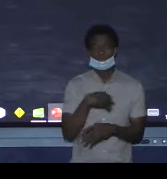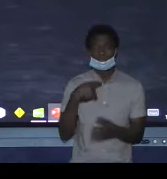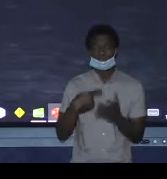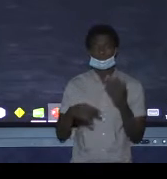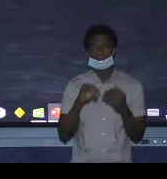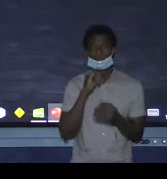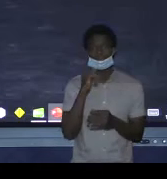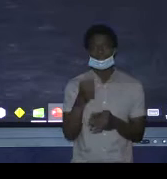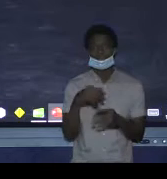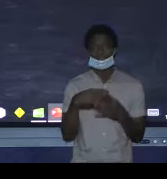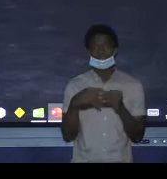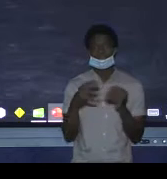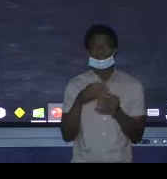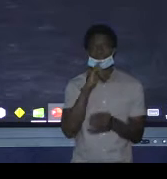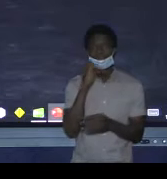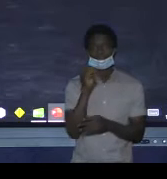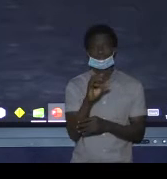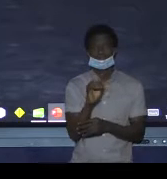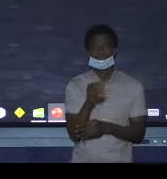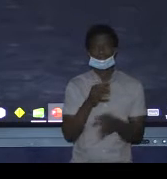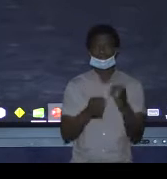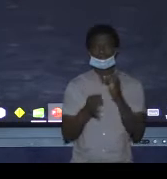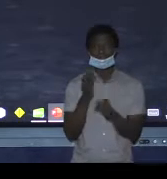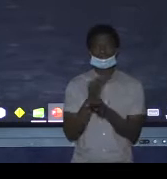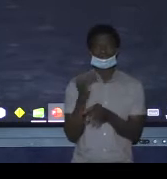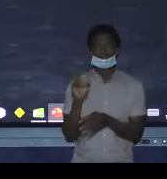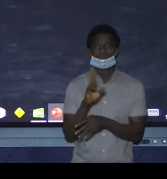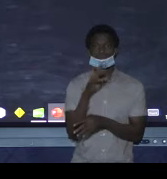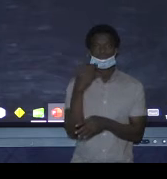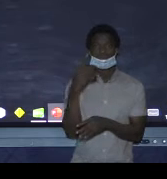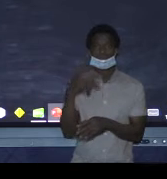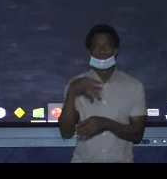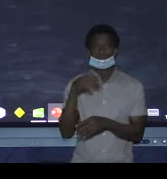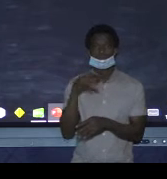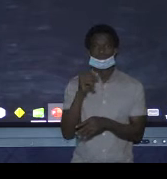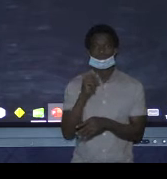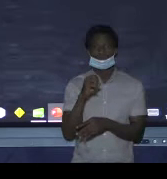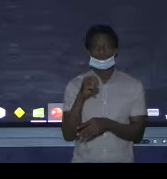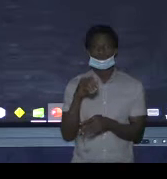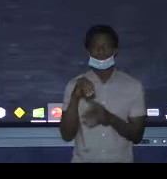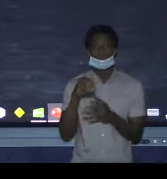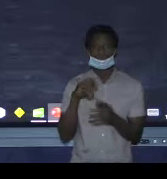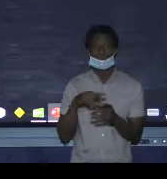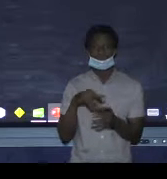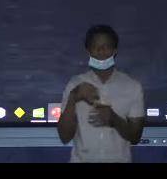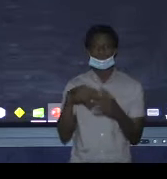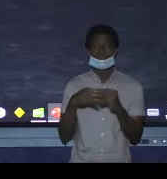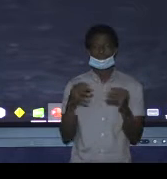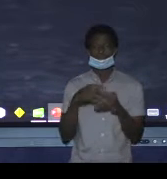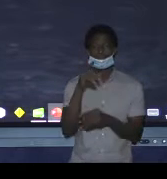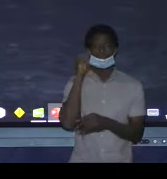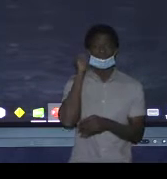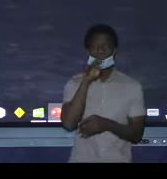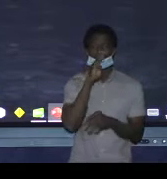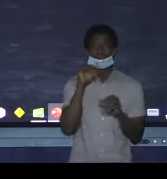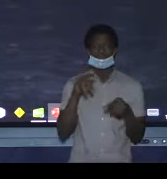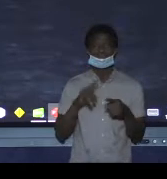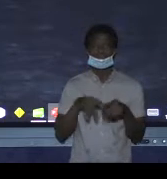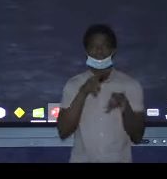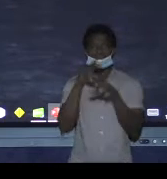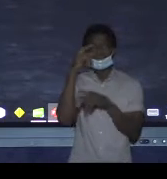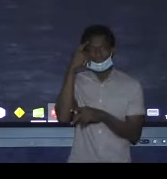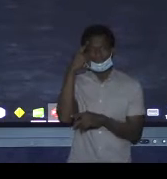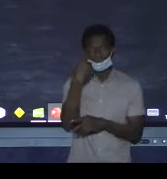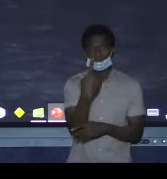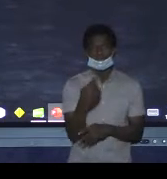what a sentence is. So, instead of using phrases or sentences, you should be able